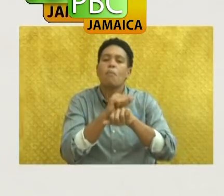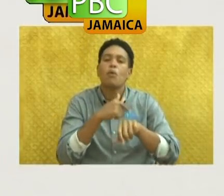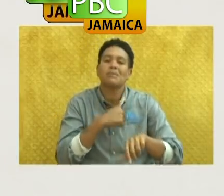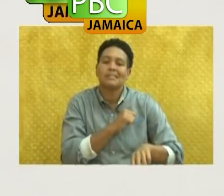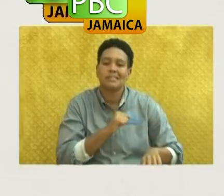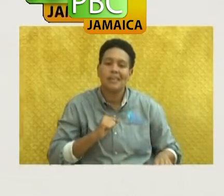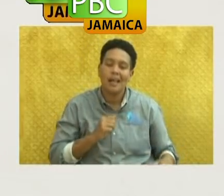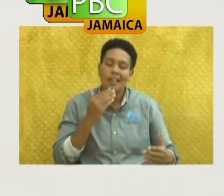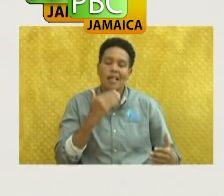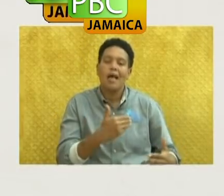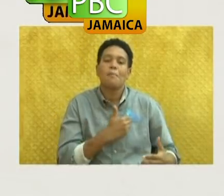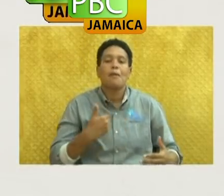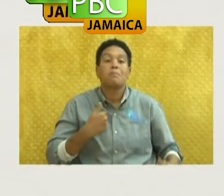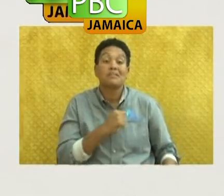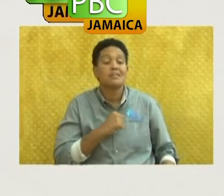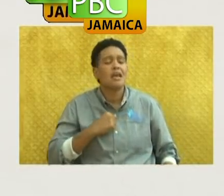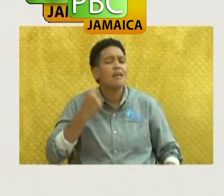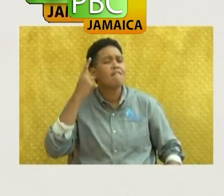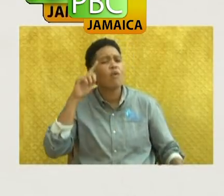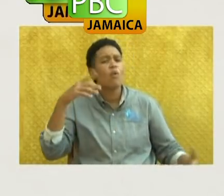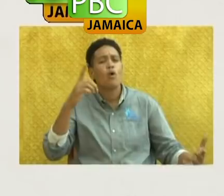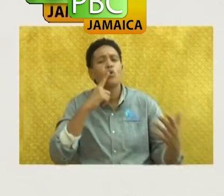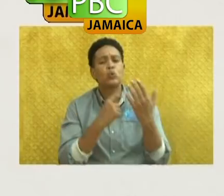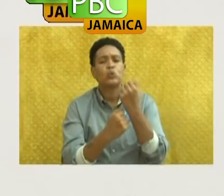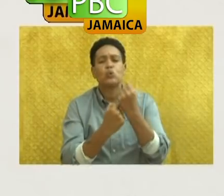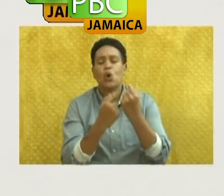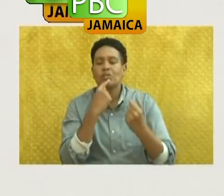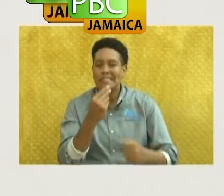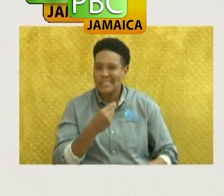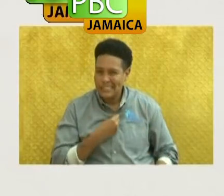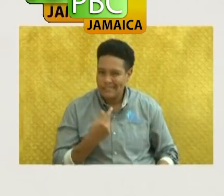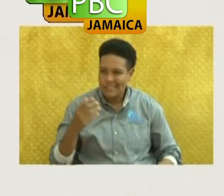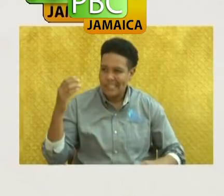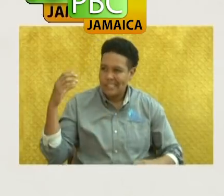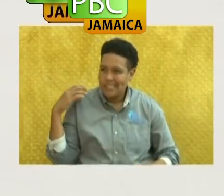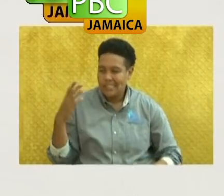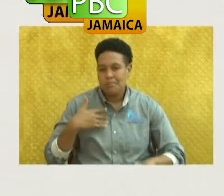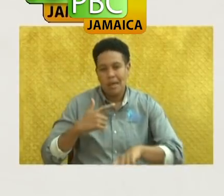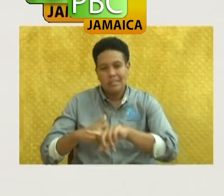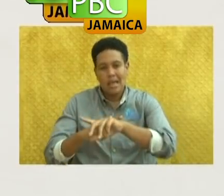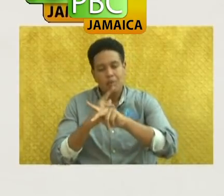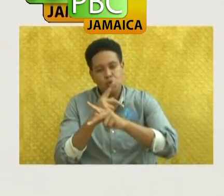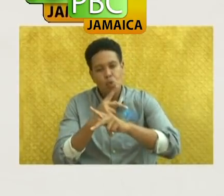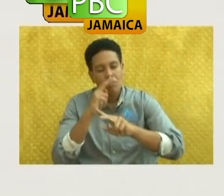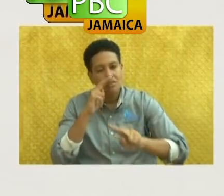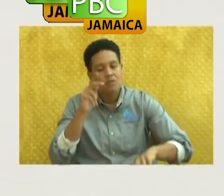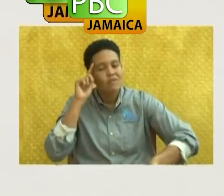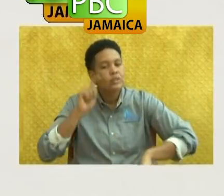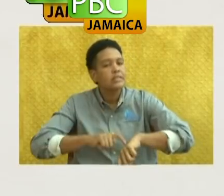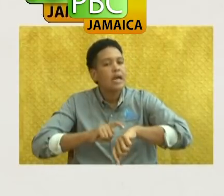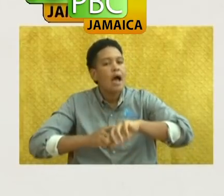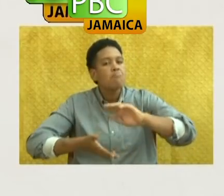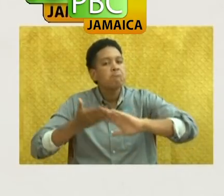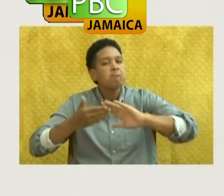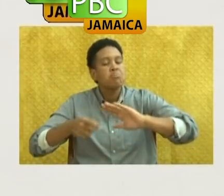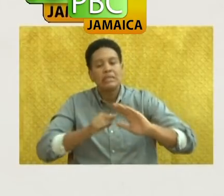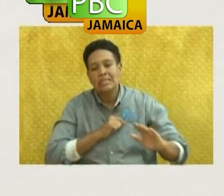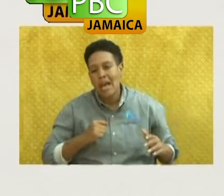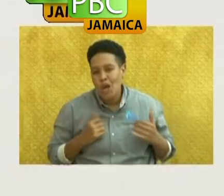Senate for the trust that has been placed in my stewardship for this term in the